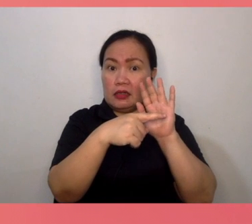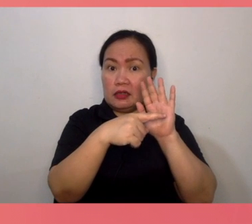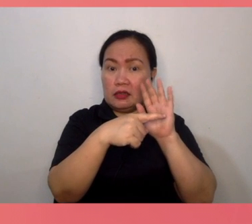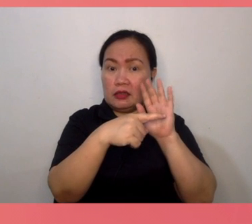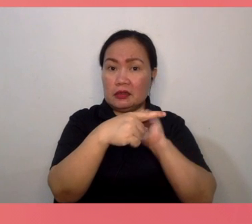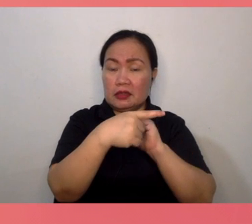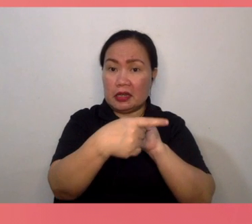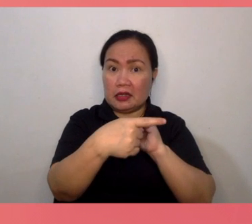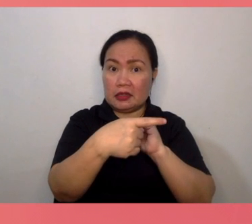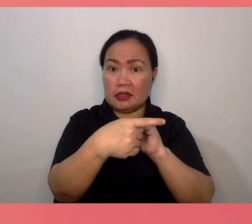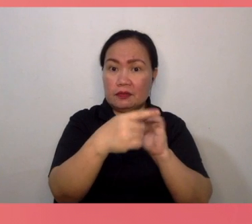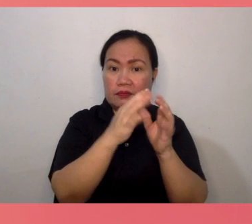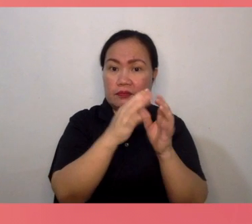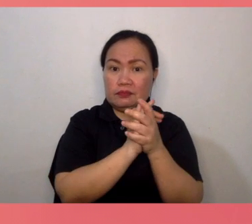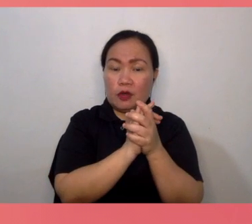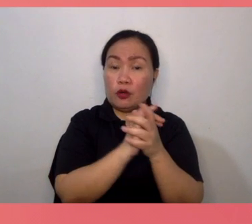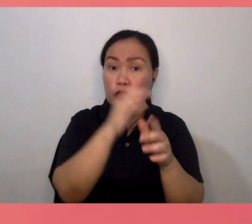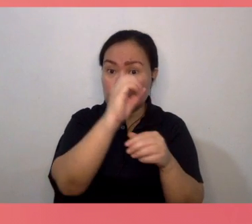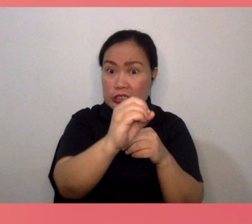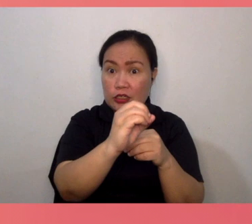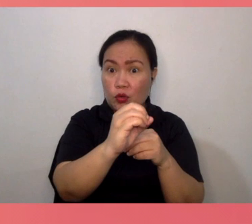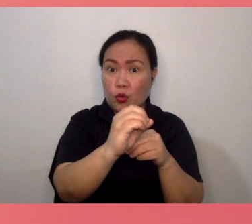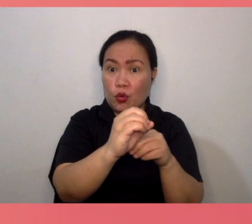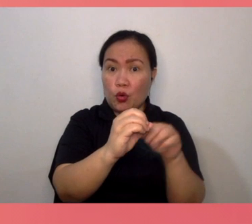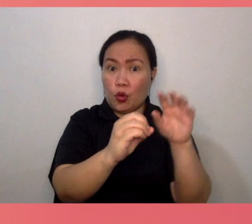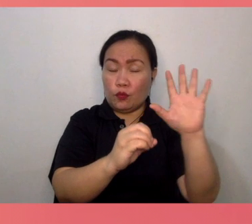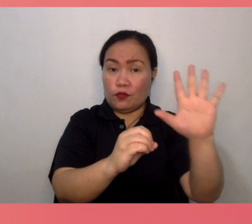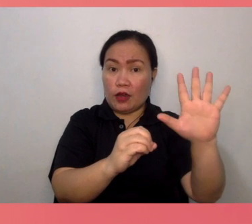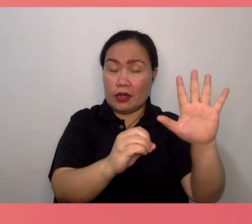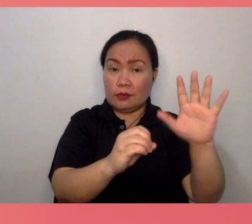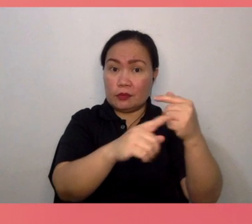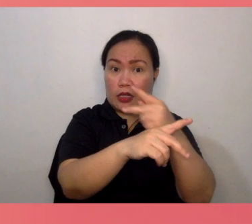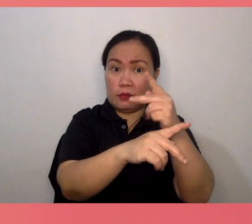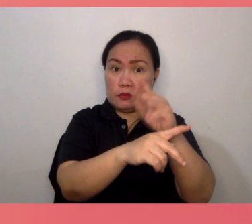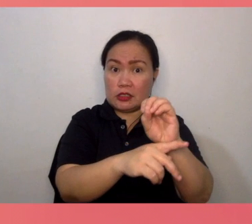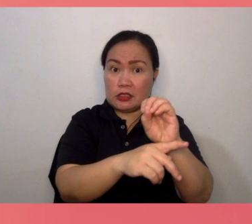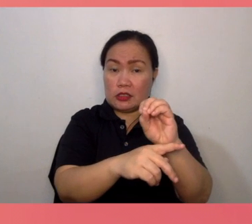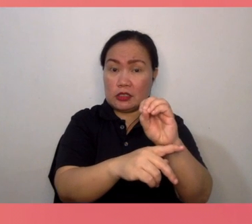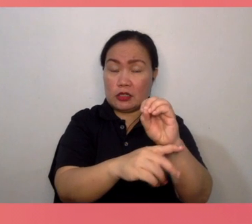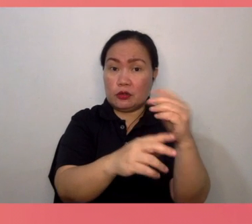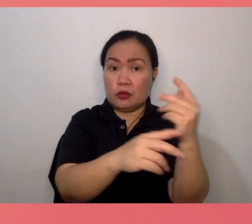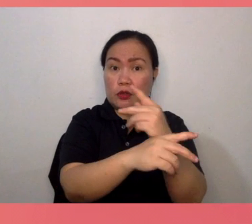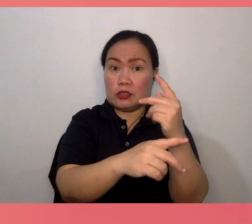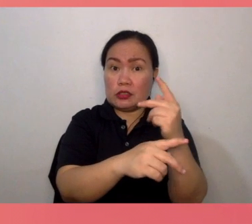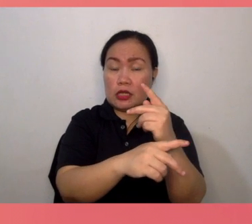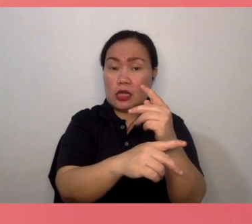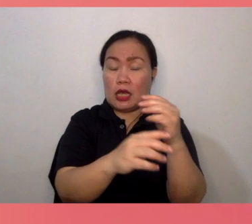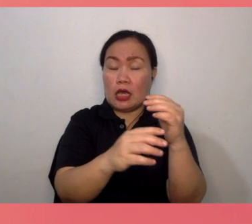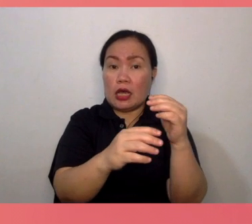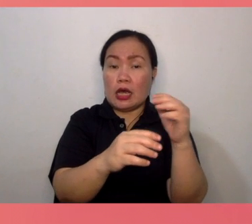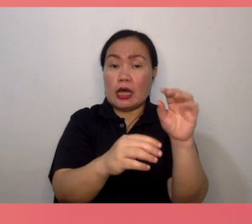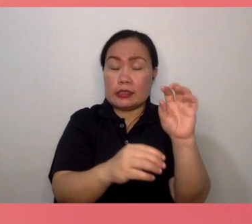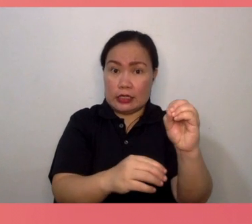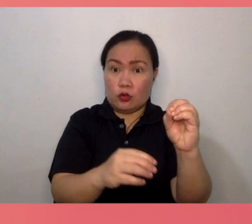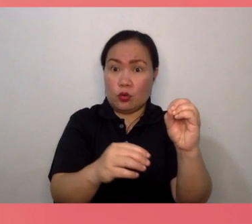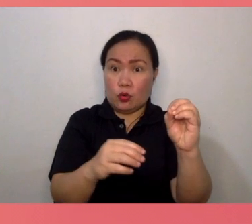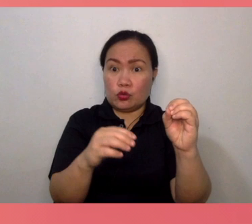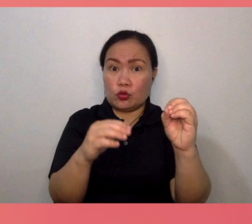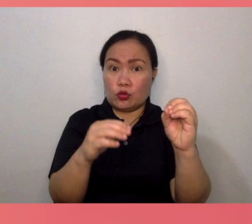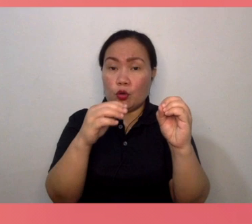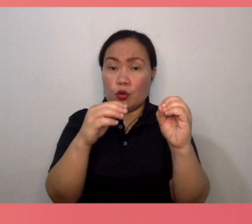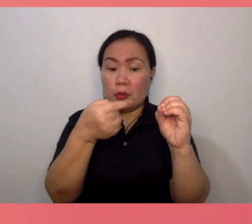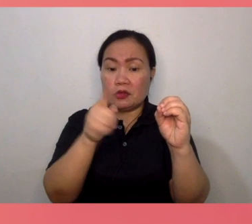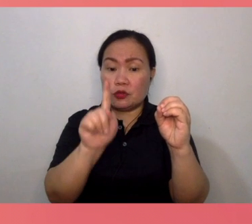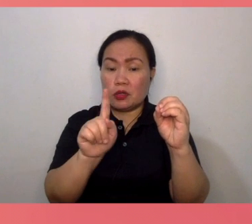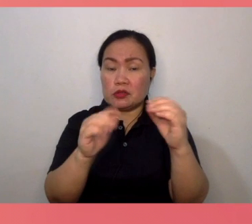negative na sukat. Okay? So, therefore, the value of x is equal to 5. So, ang gagamitin nating value of x